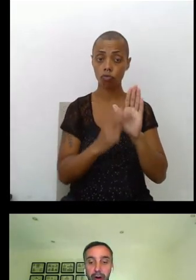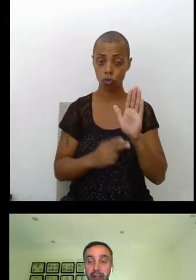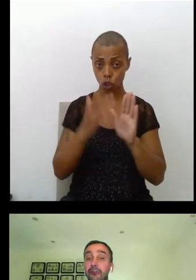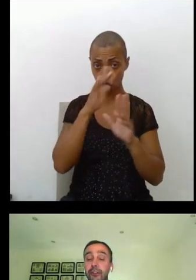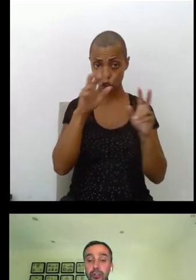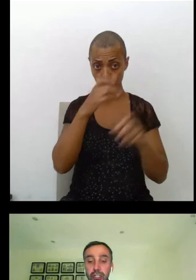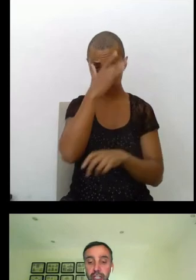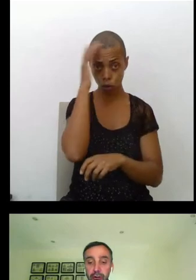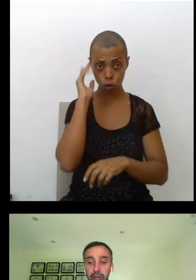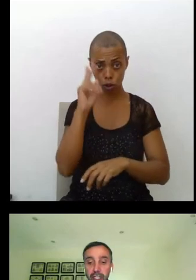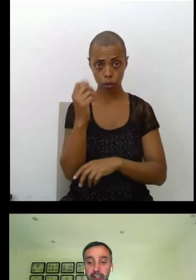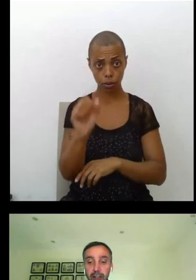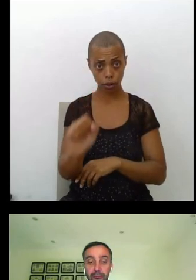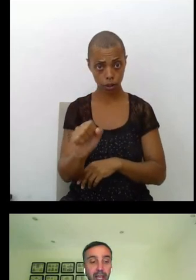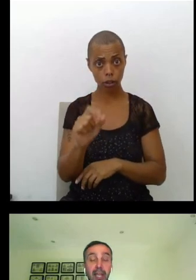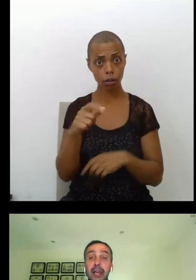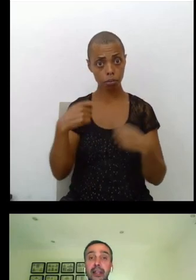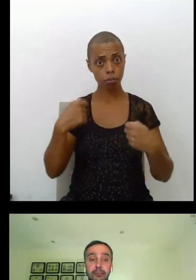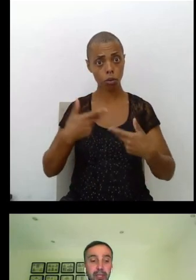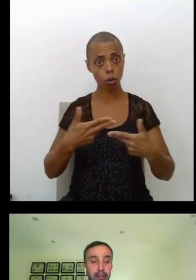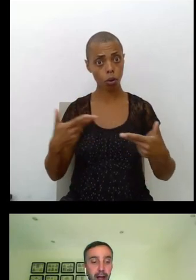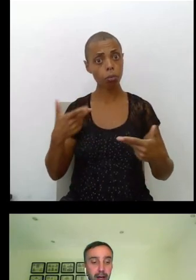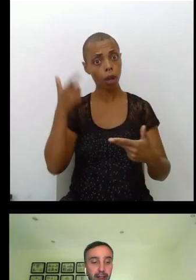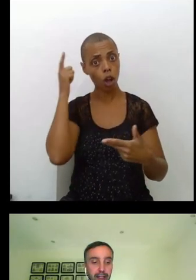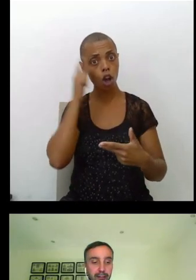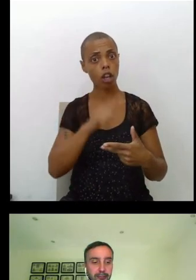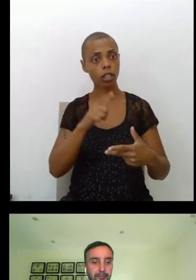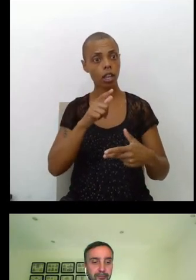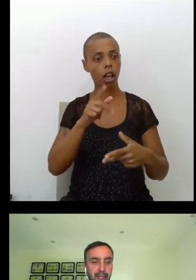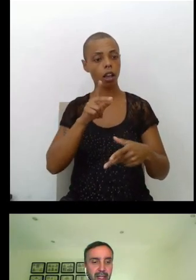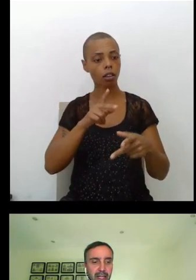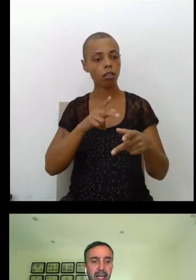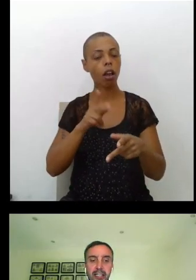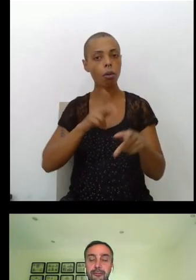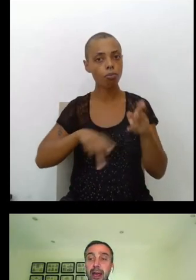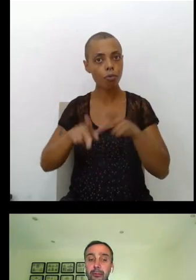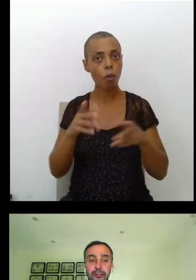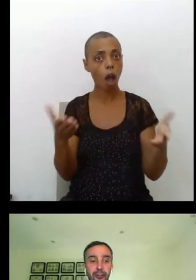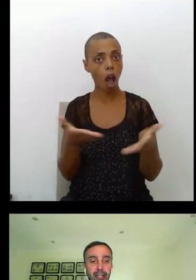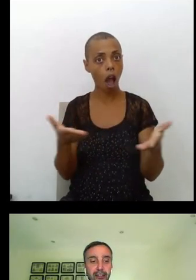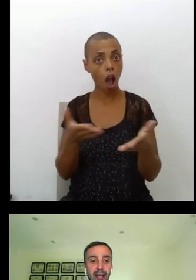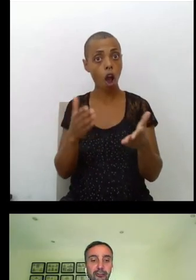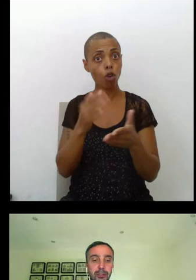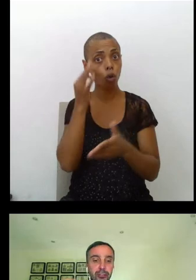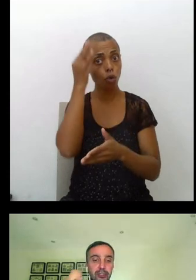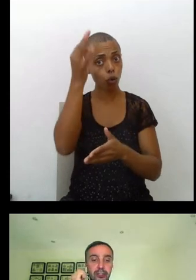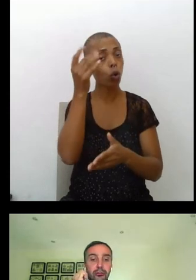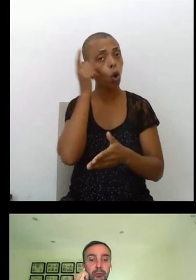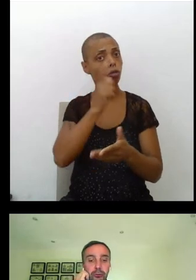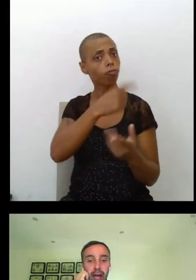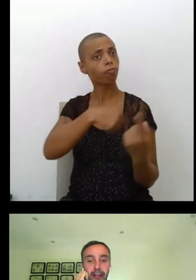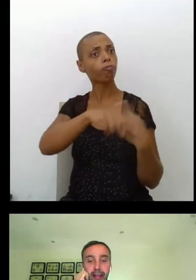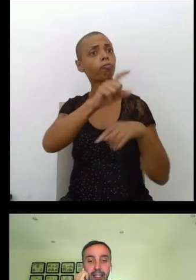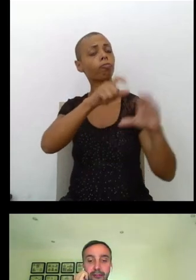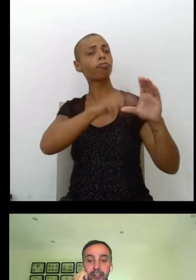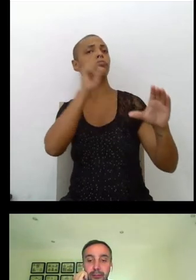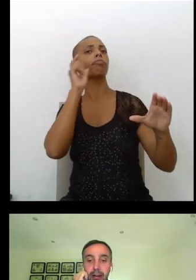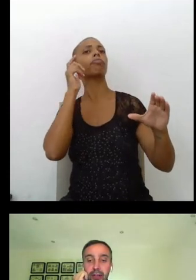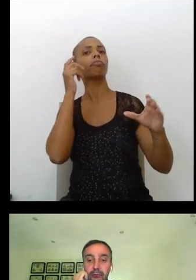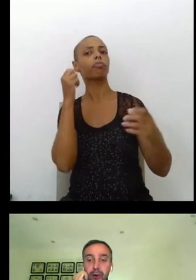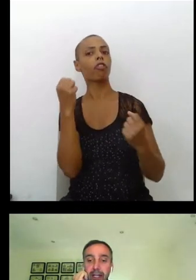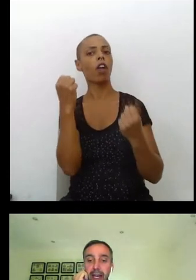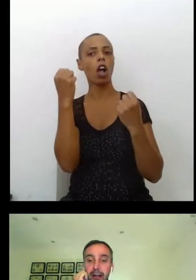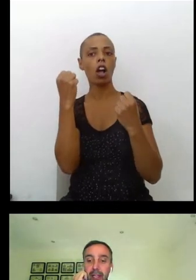of current and future generations of gay and lesbian architects the famous phrase attributed to human rights